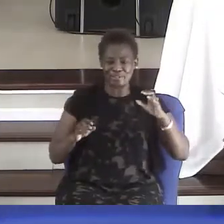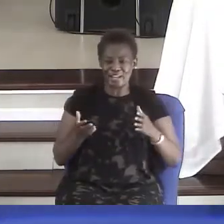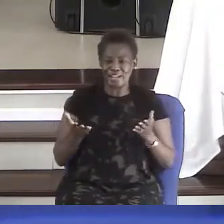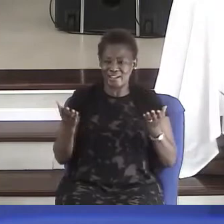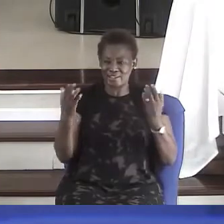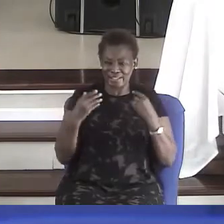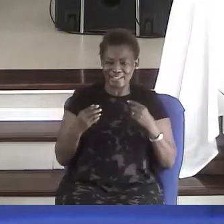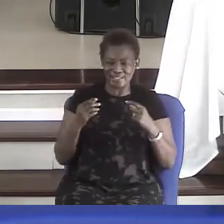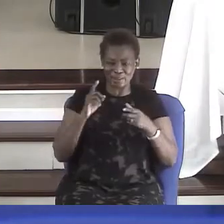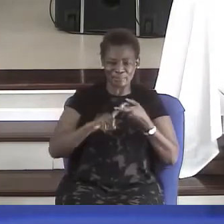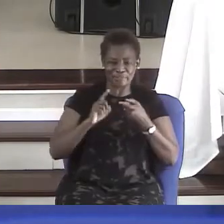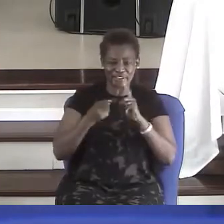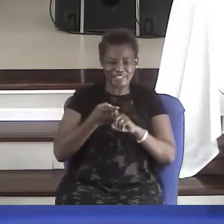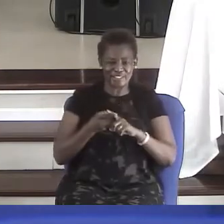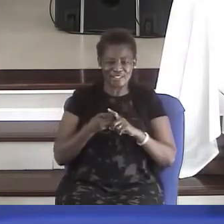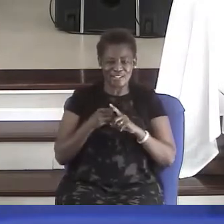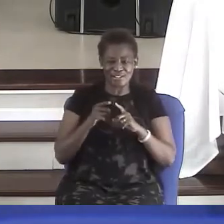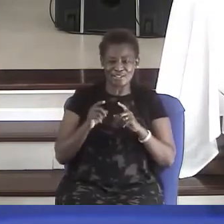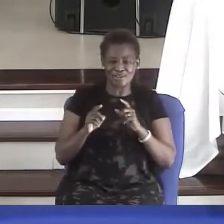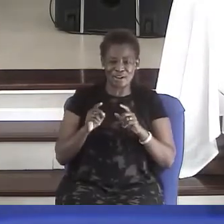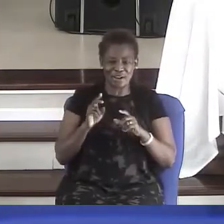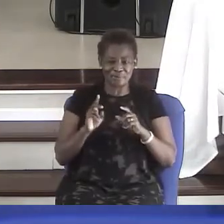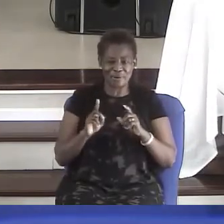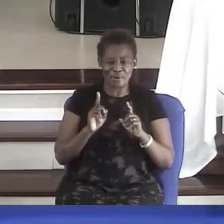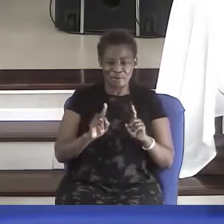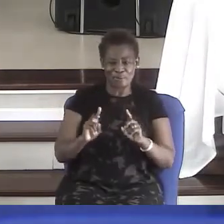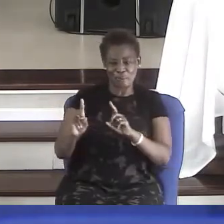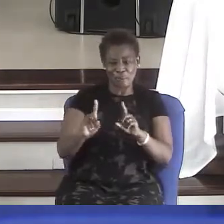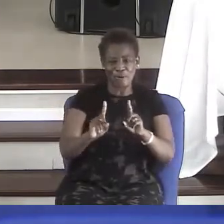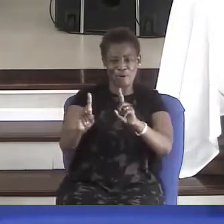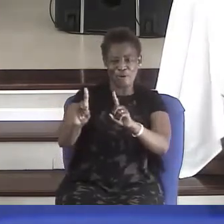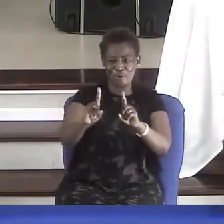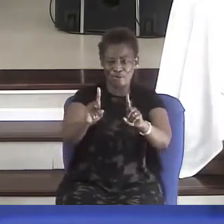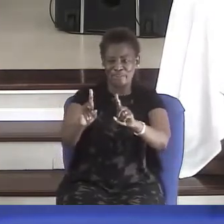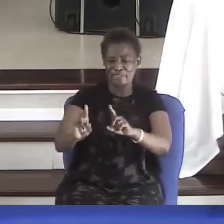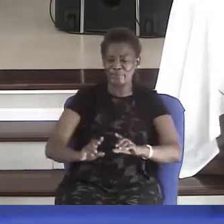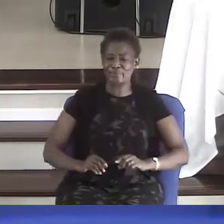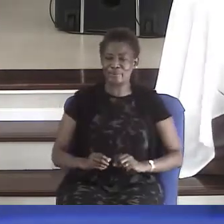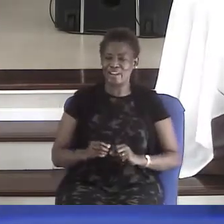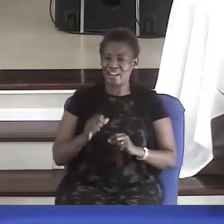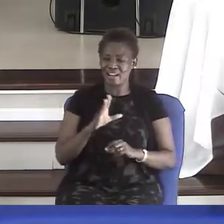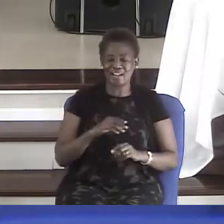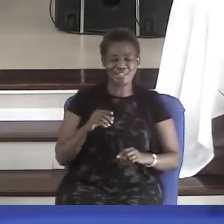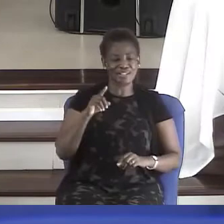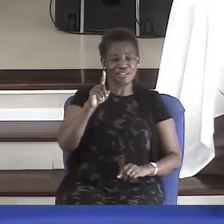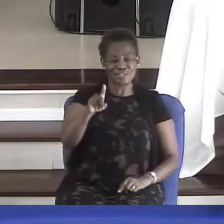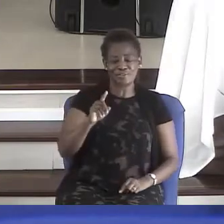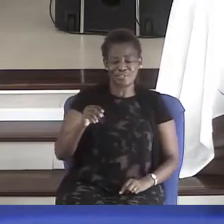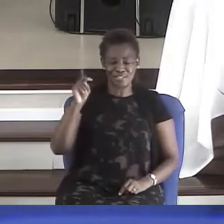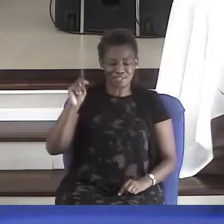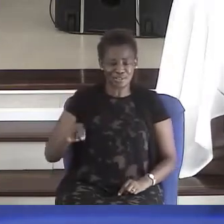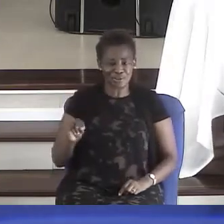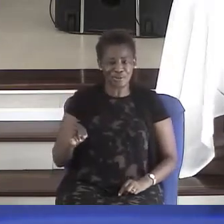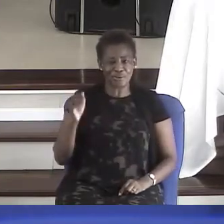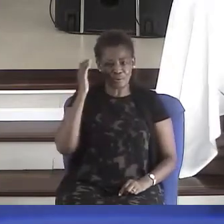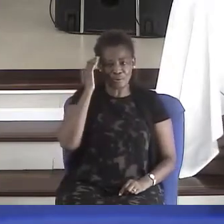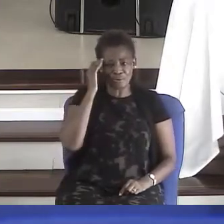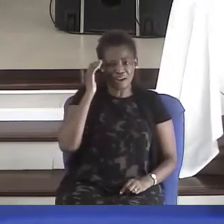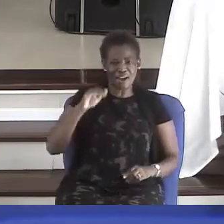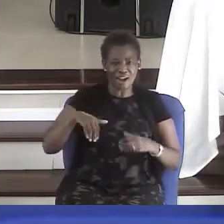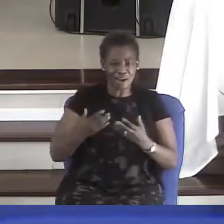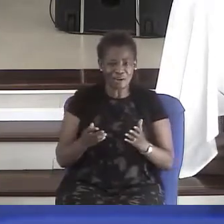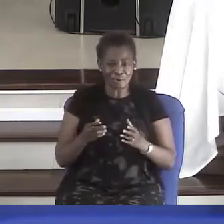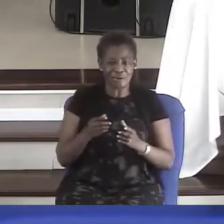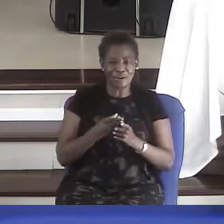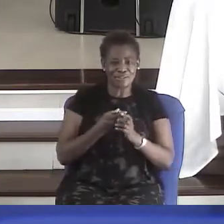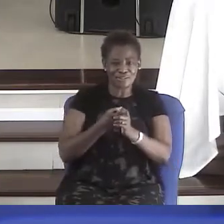fail you and leave you alone. And you have to know how to run on your own and how to do it on your own,